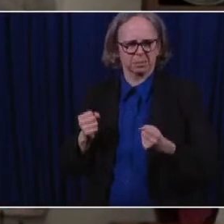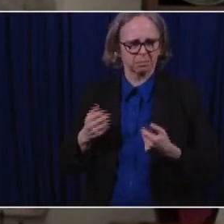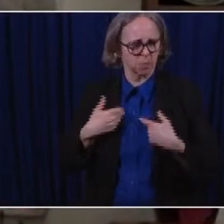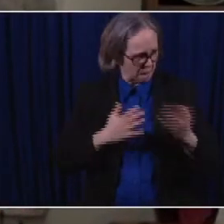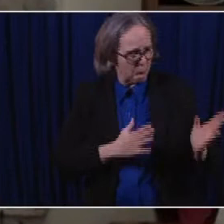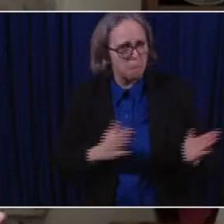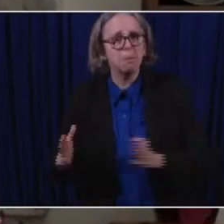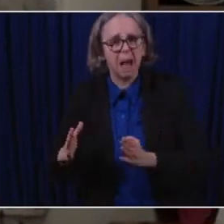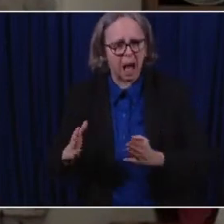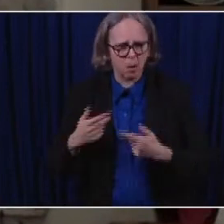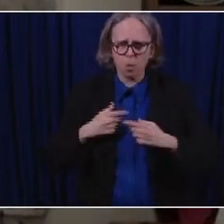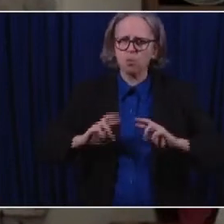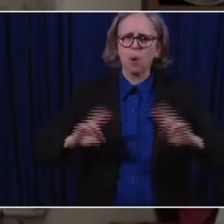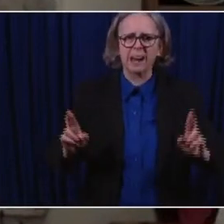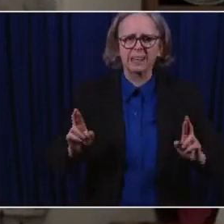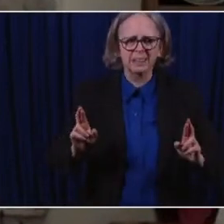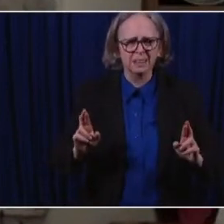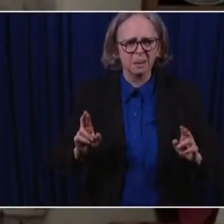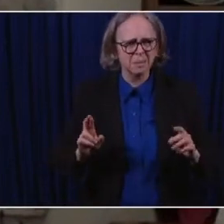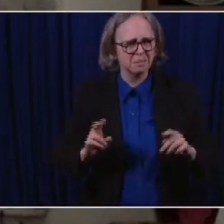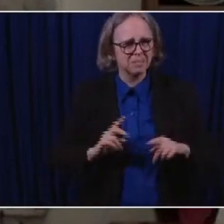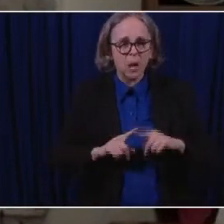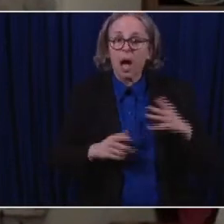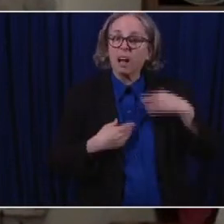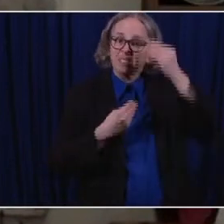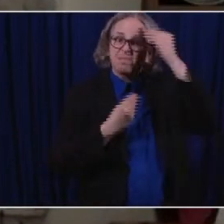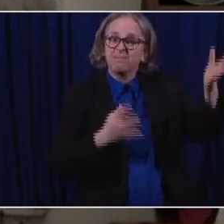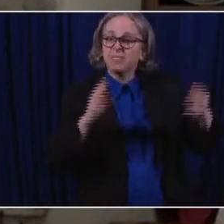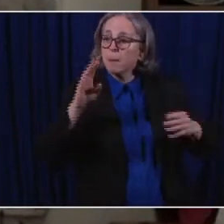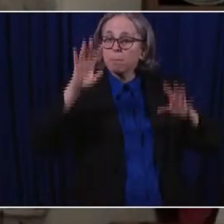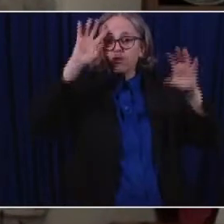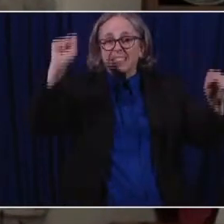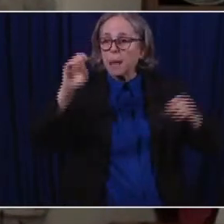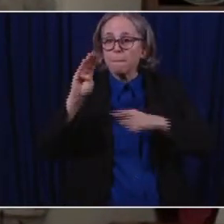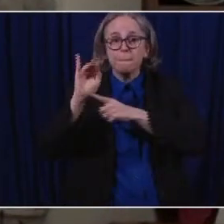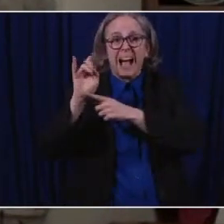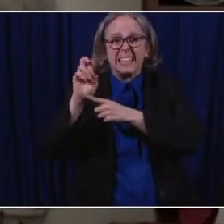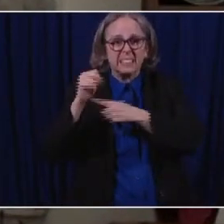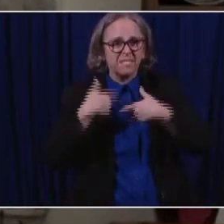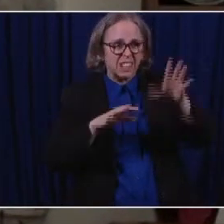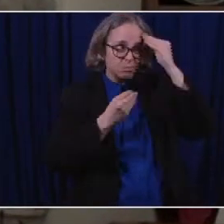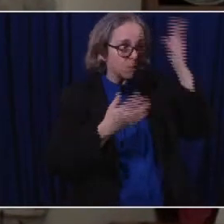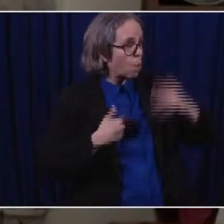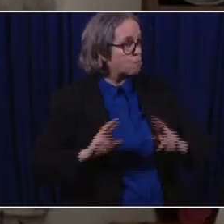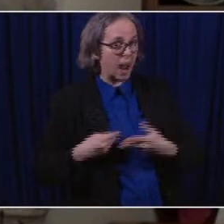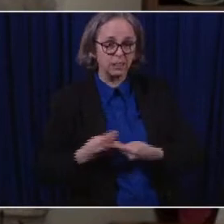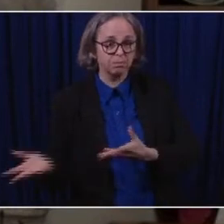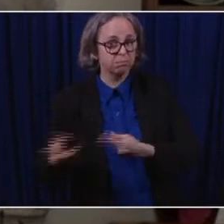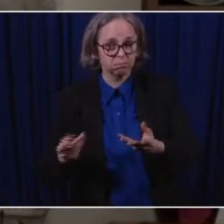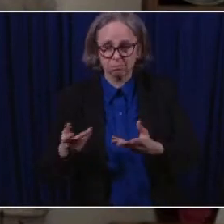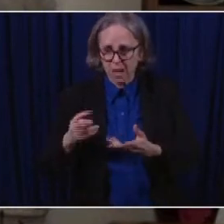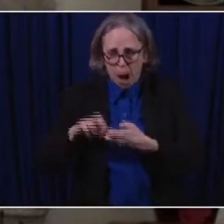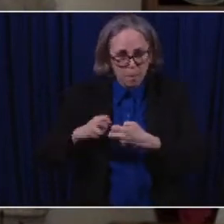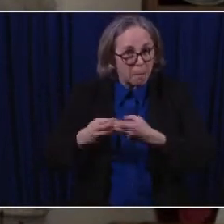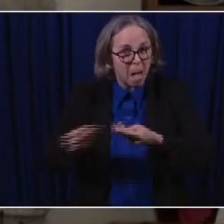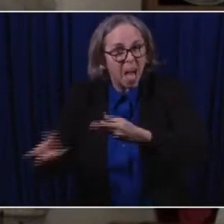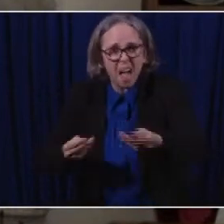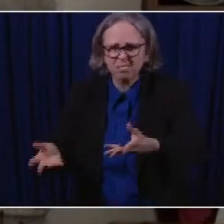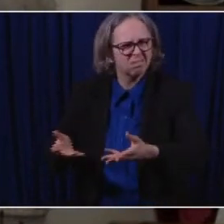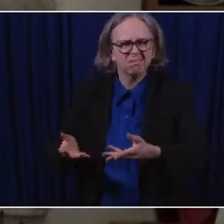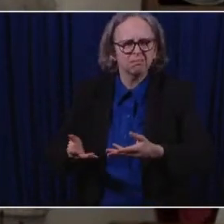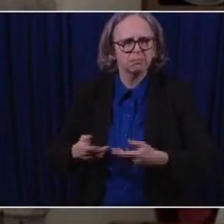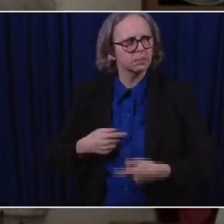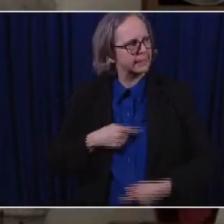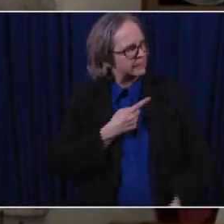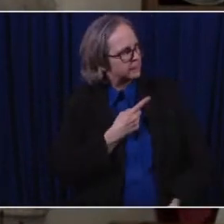told the Biden administration, we don't have a problem getting this stuff out. The problem really is getting it in here. And that's kind of where we are.